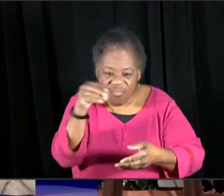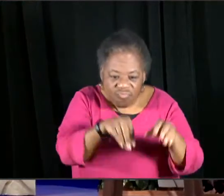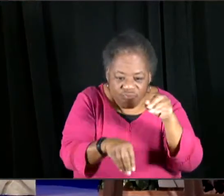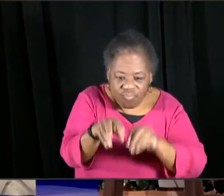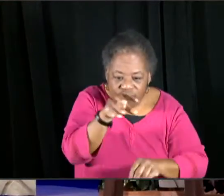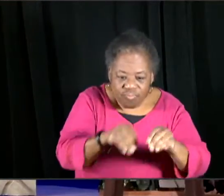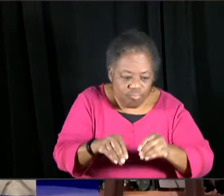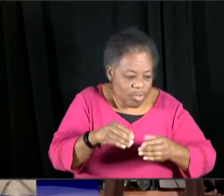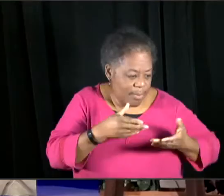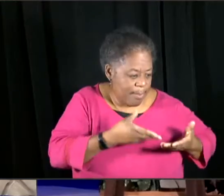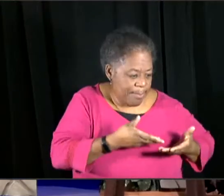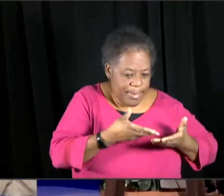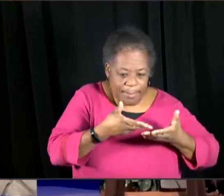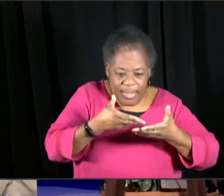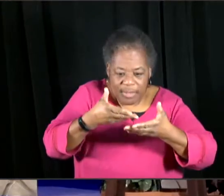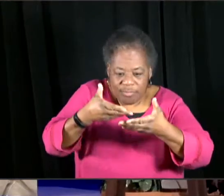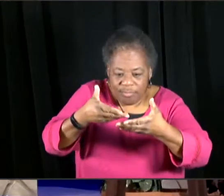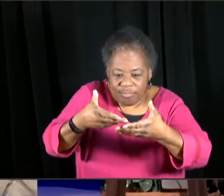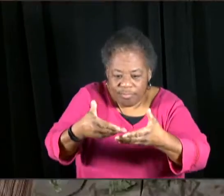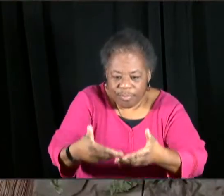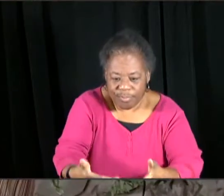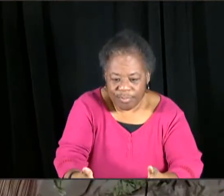and slept.